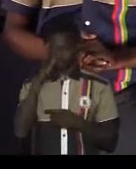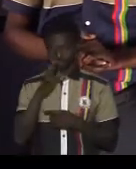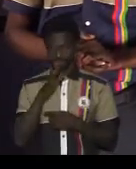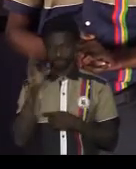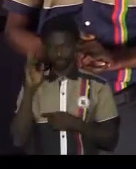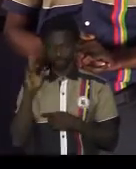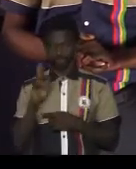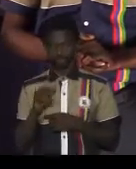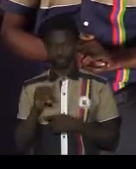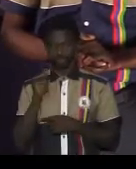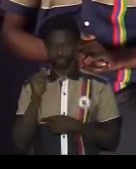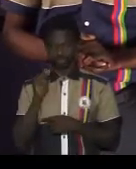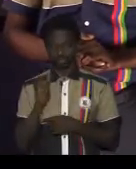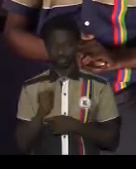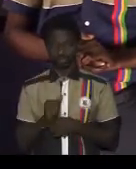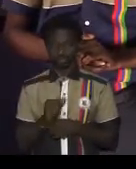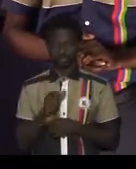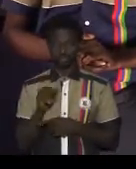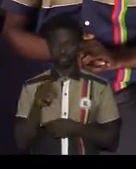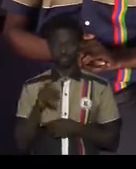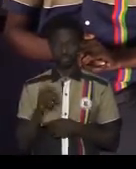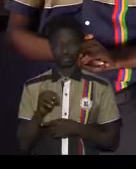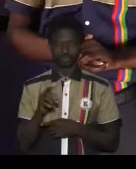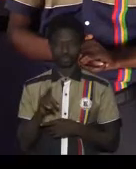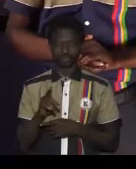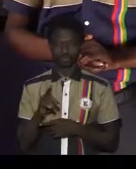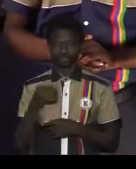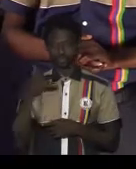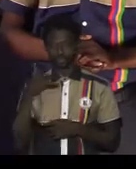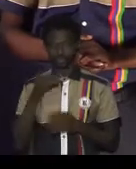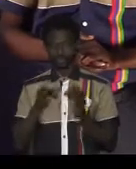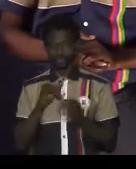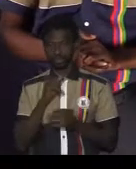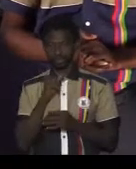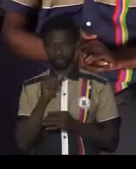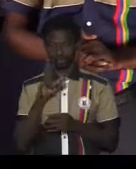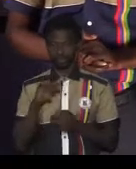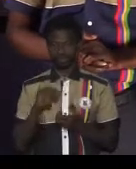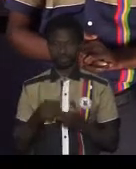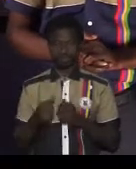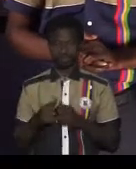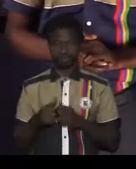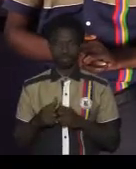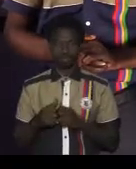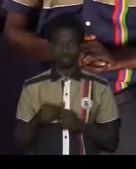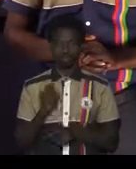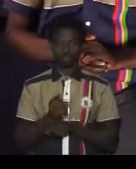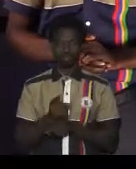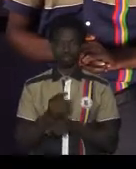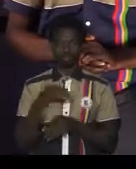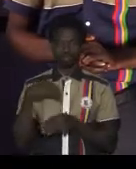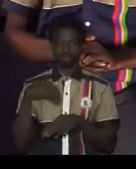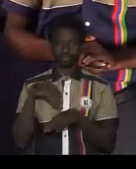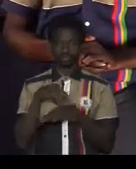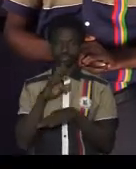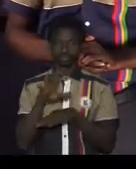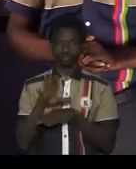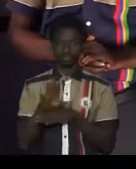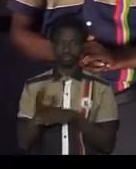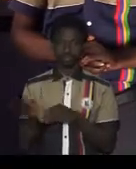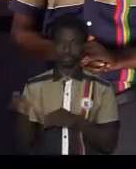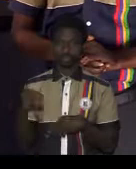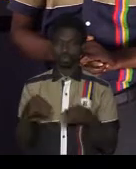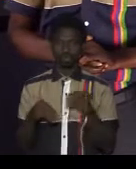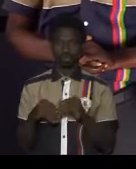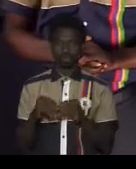your uncles, or your aunties' Android or smartphones. If not, there's no problem. Just send your comments, your